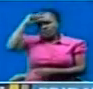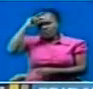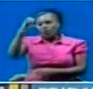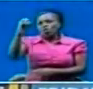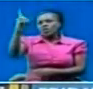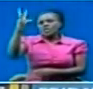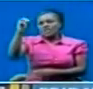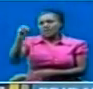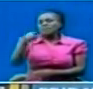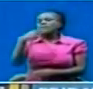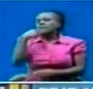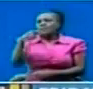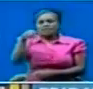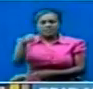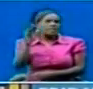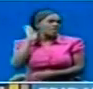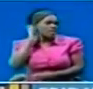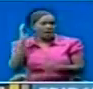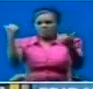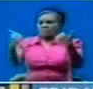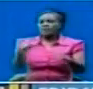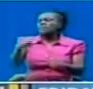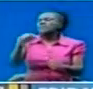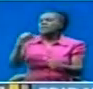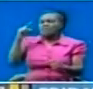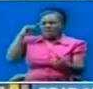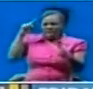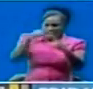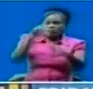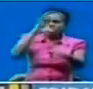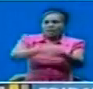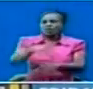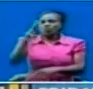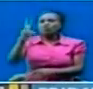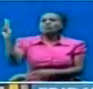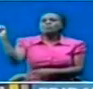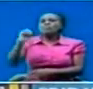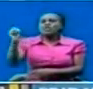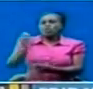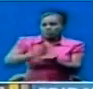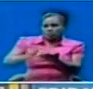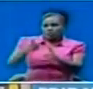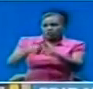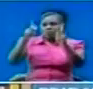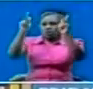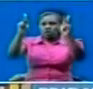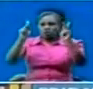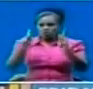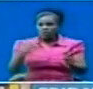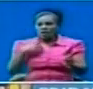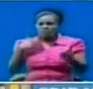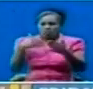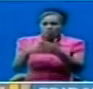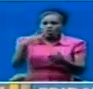ODM has, however, turned a deaf ear, determined to get at least 2 million signatures from the Lake region that has about